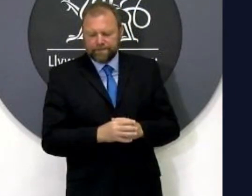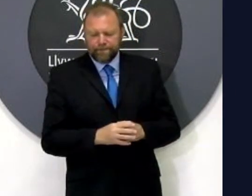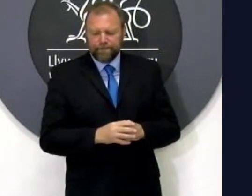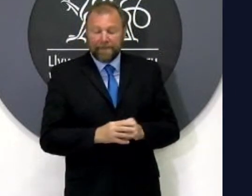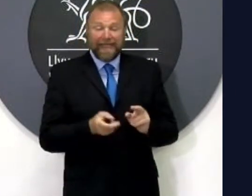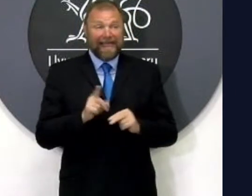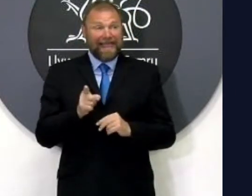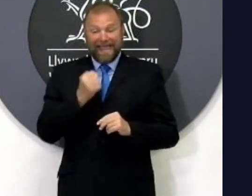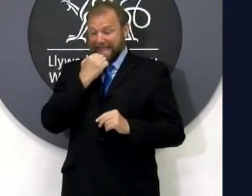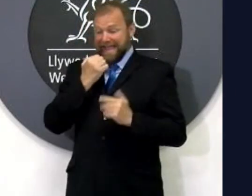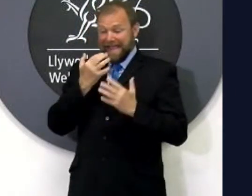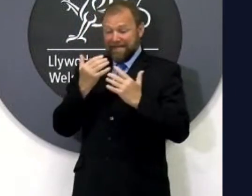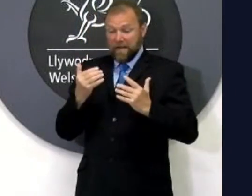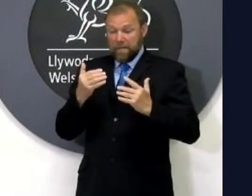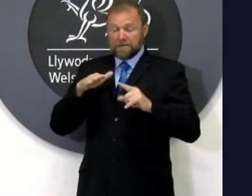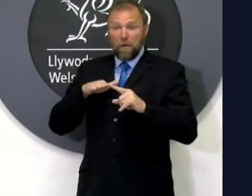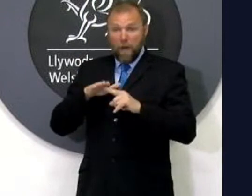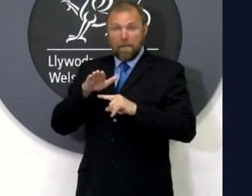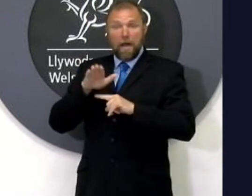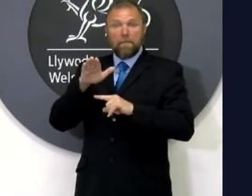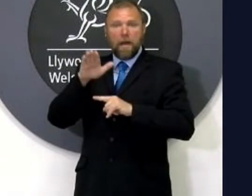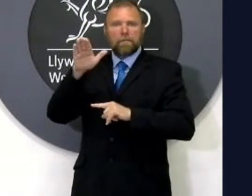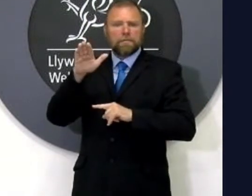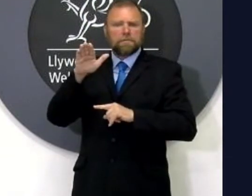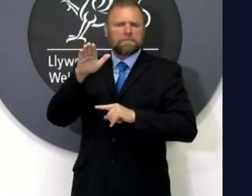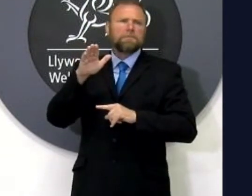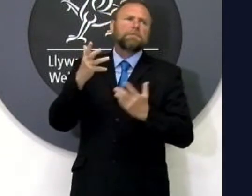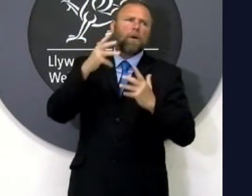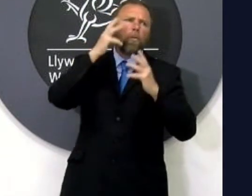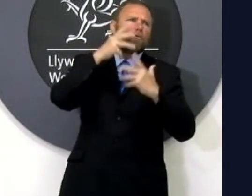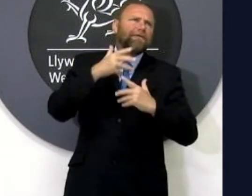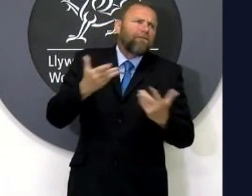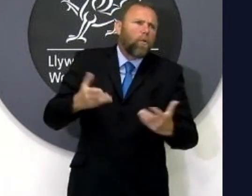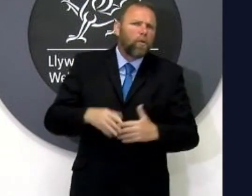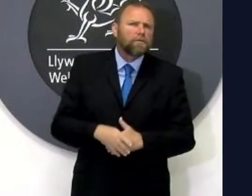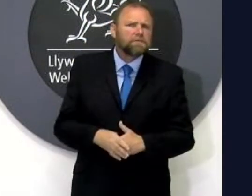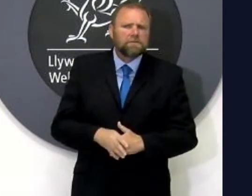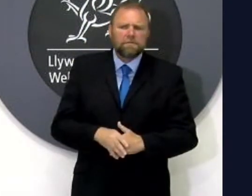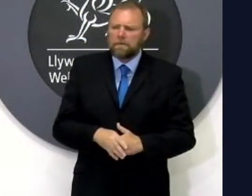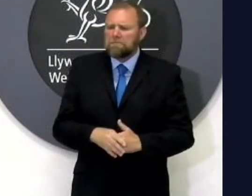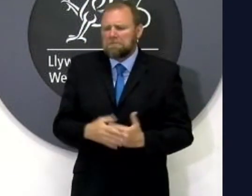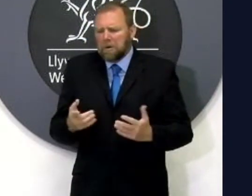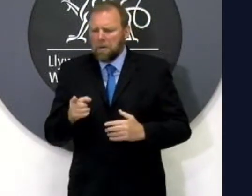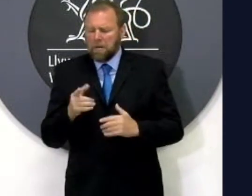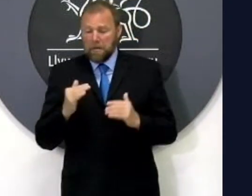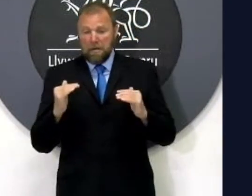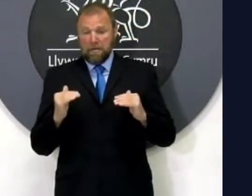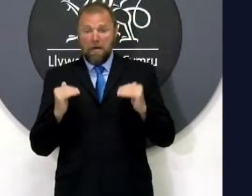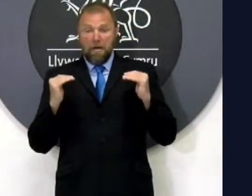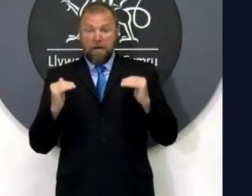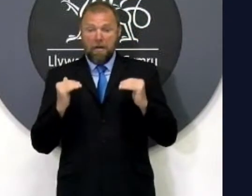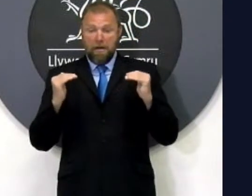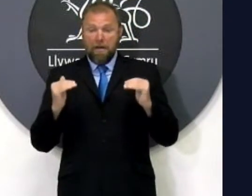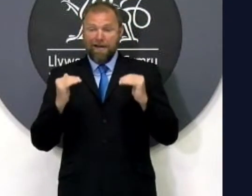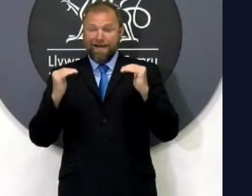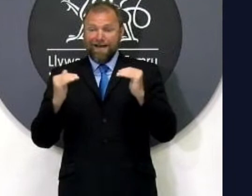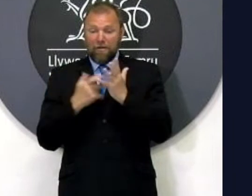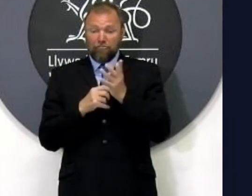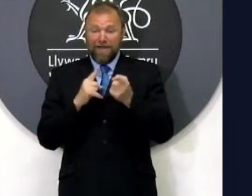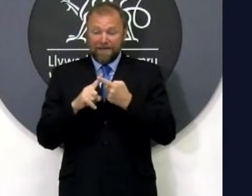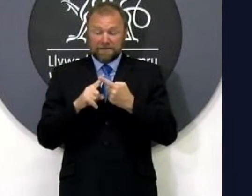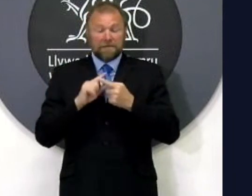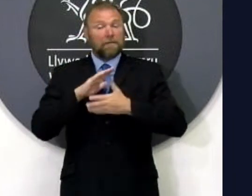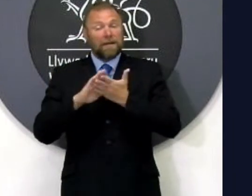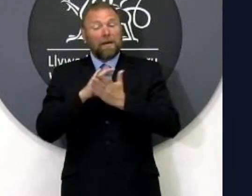up, Jez, that's a worry, obviously, because higher rates we've seen over the course of the pandemic can lead to increased hospitalisation.